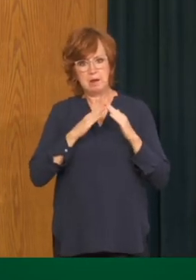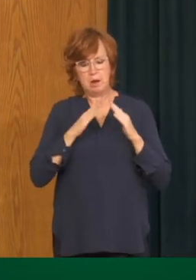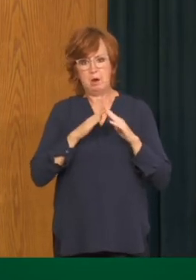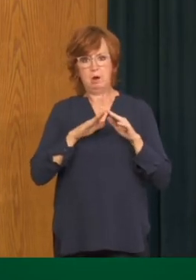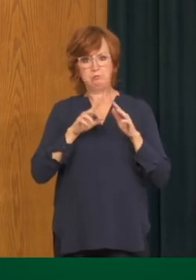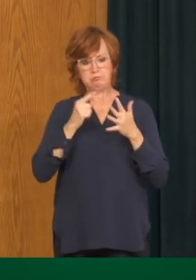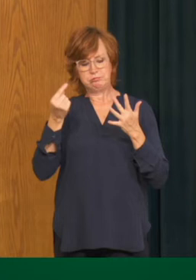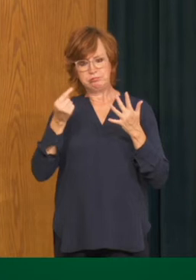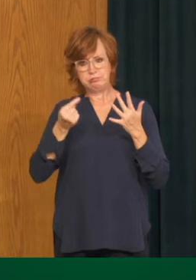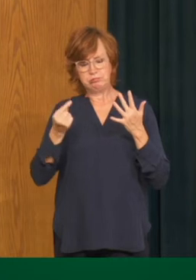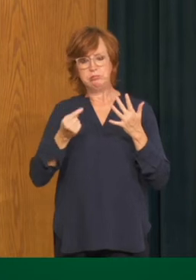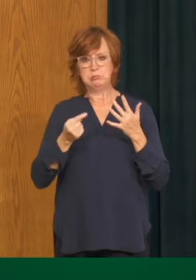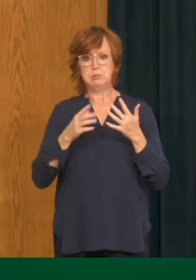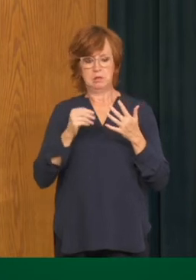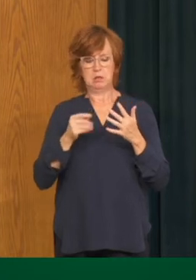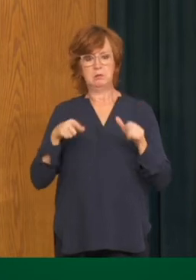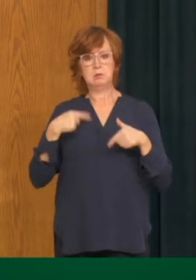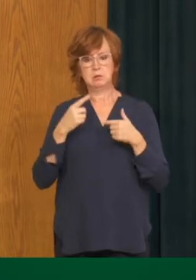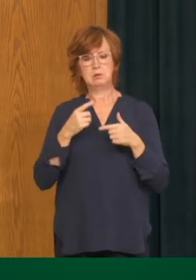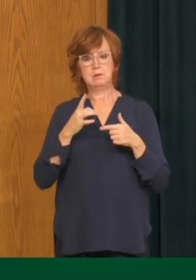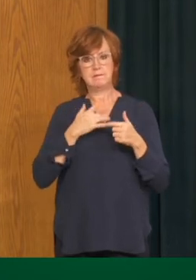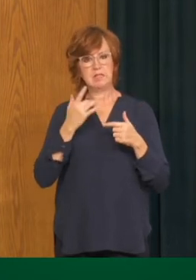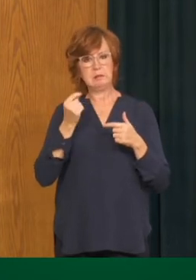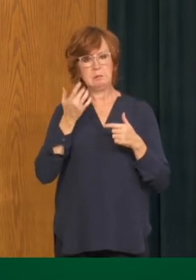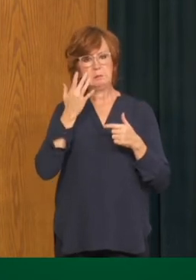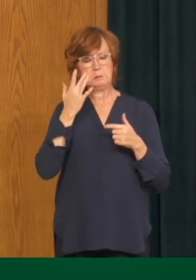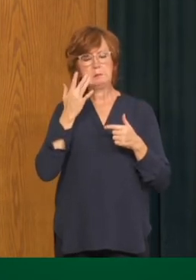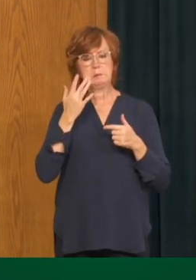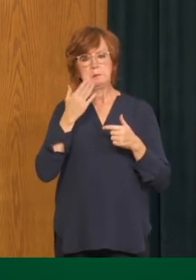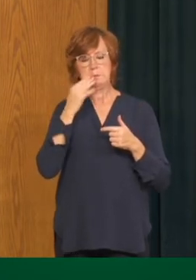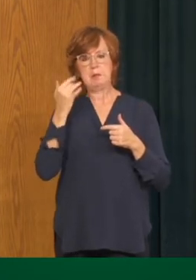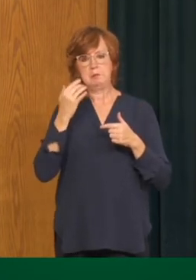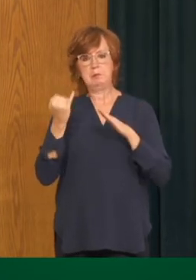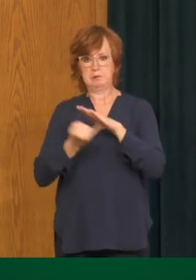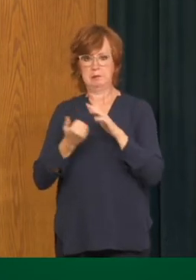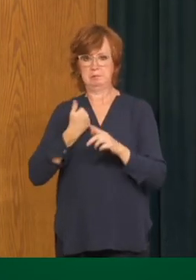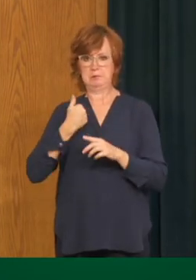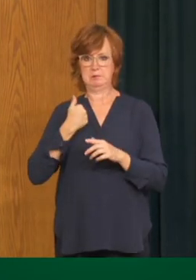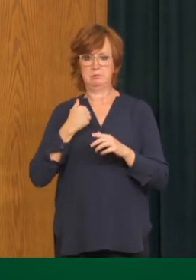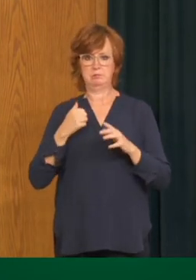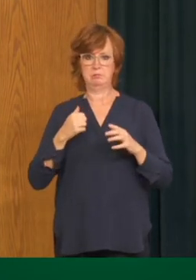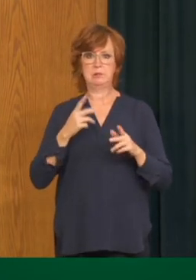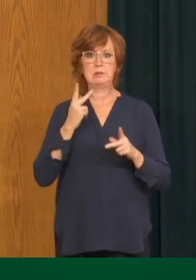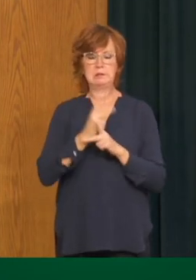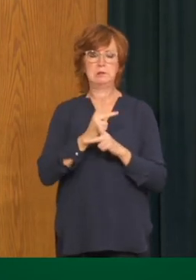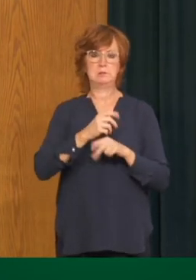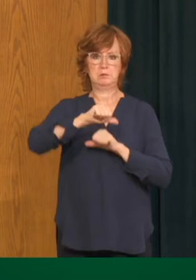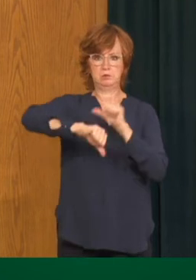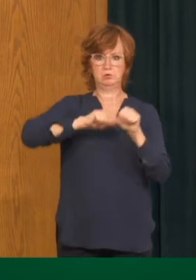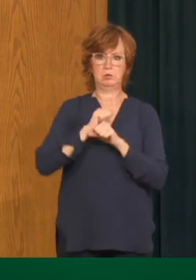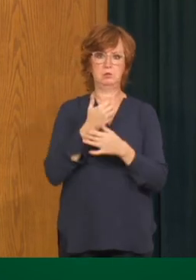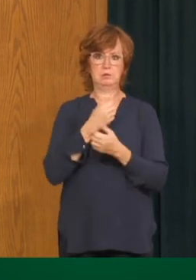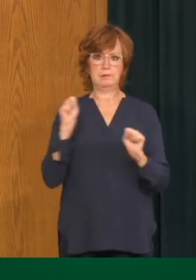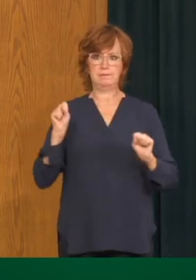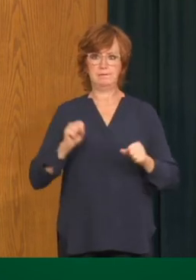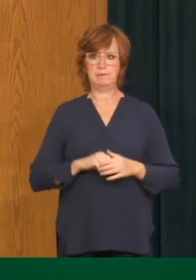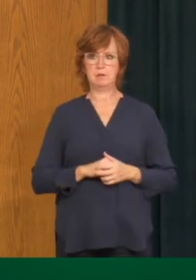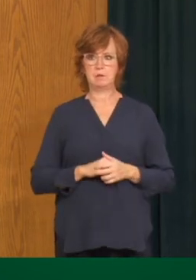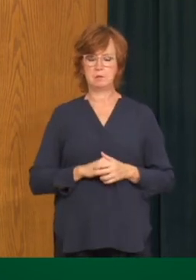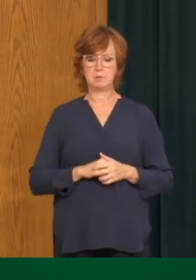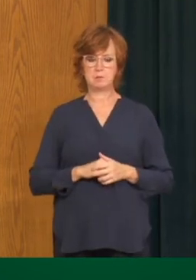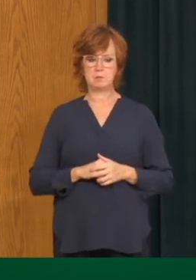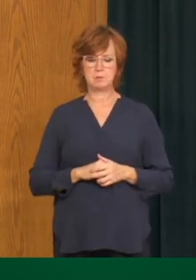safe like it has over the last 6 months, and will keep schools within those communities safe as well.